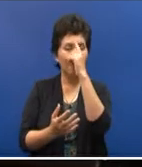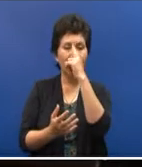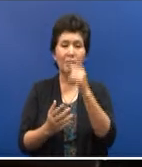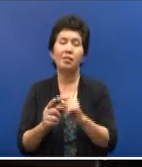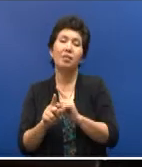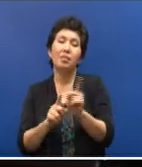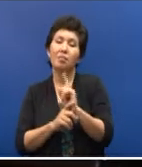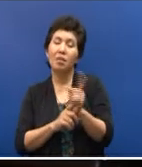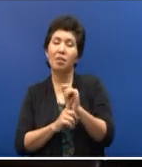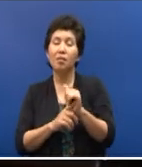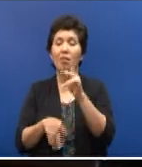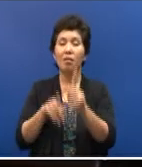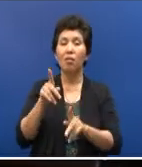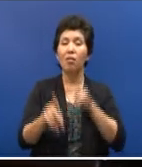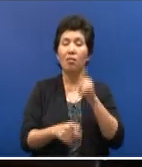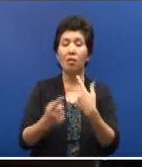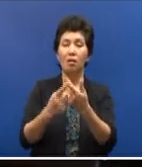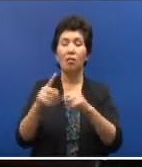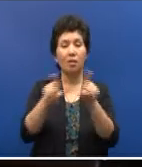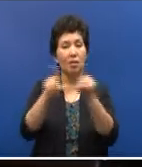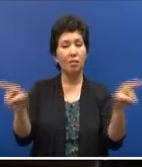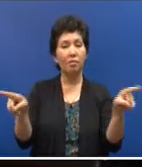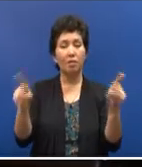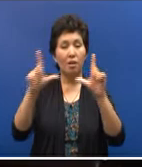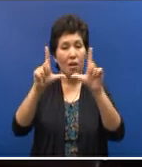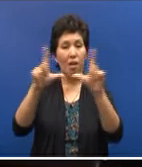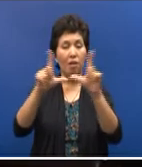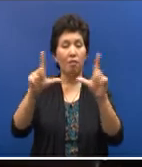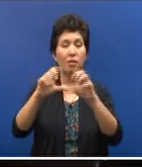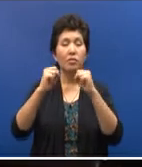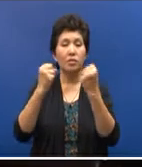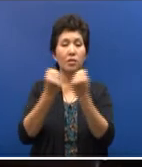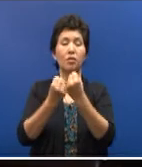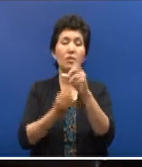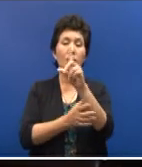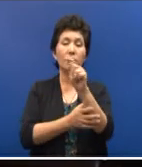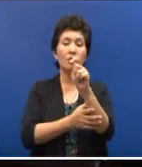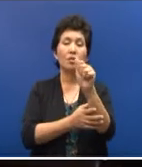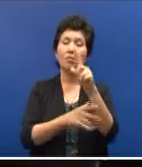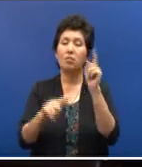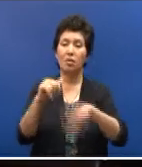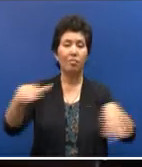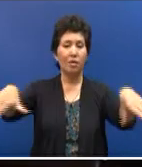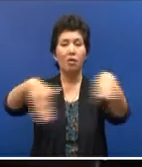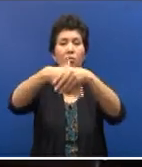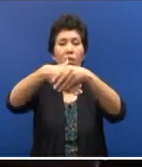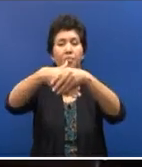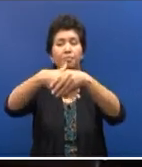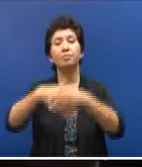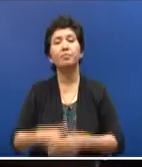whereby people, okay, from different level of social status, they cannot get married. Okay,